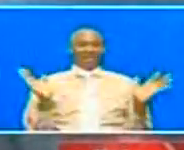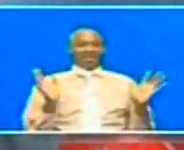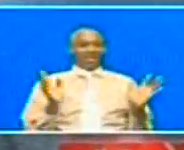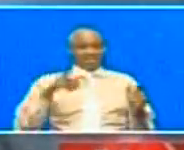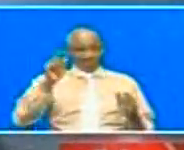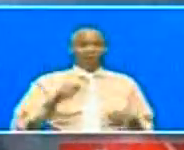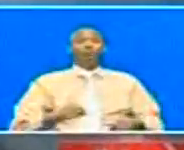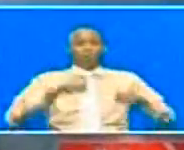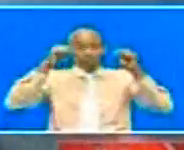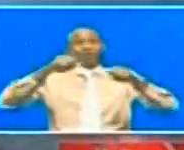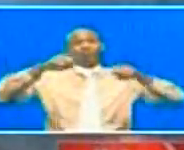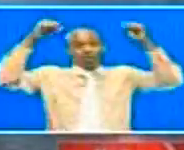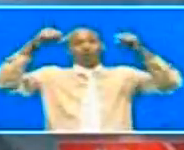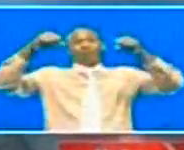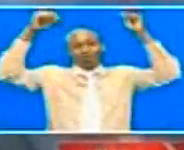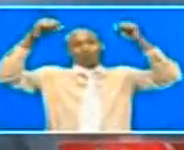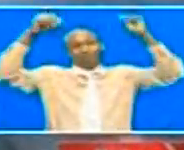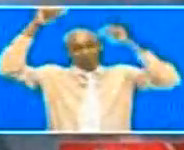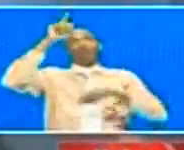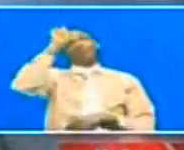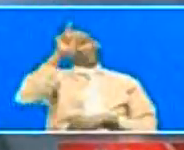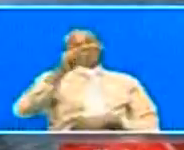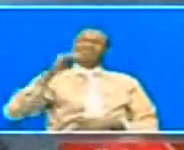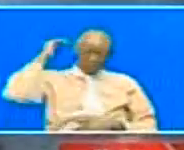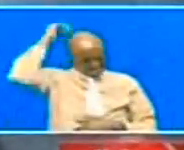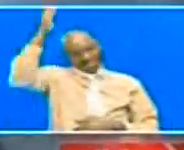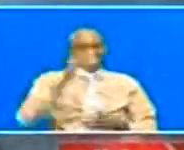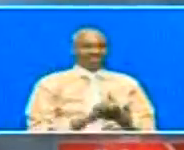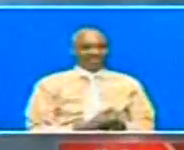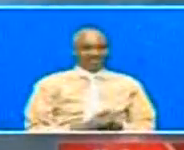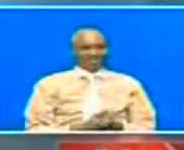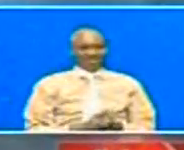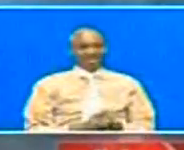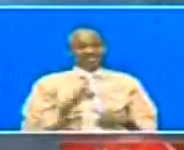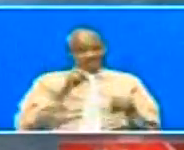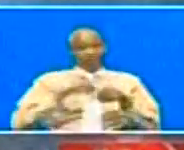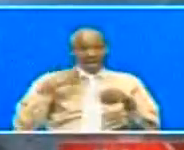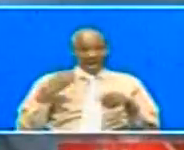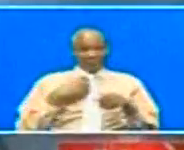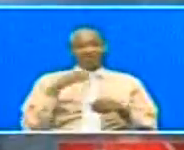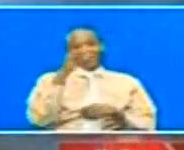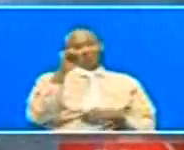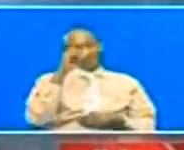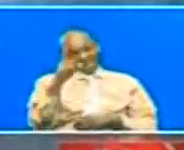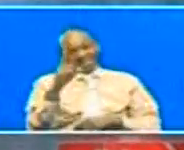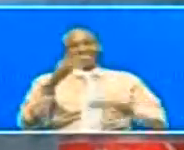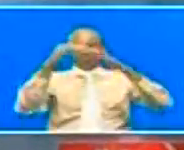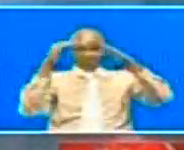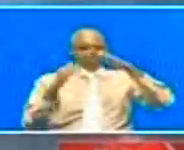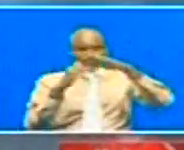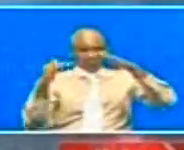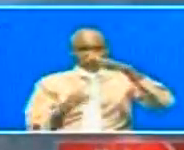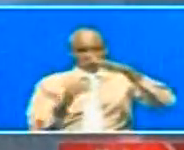He's the boss of the boss of the boss of my boss. Aha. Okay? Yes. Because after Waruru Washira, there is Fred Afune, there